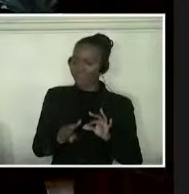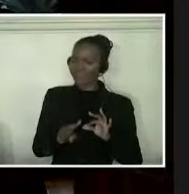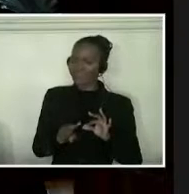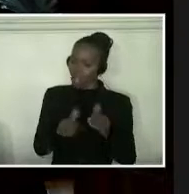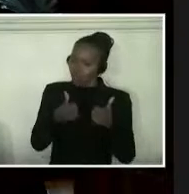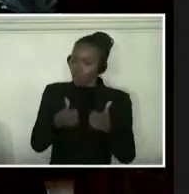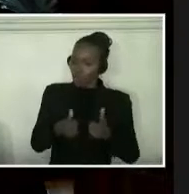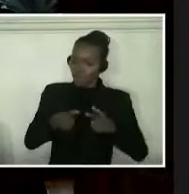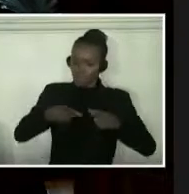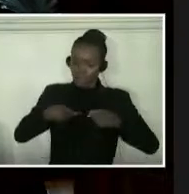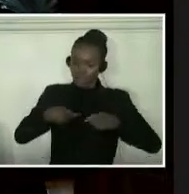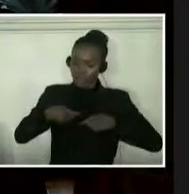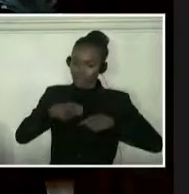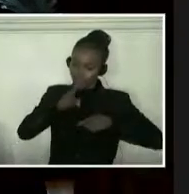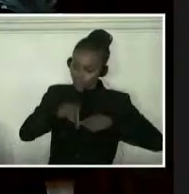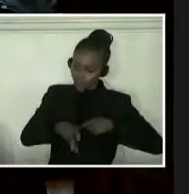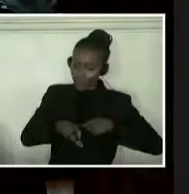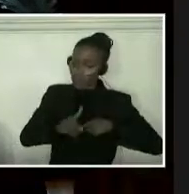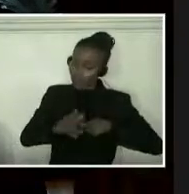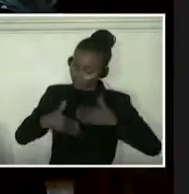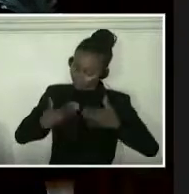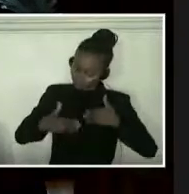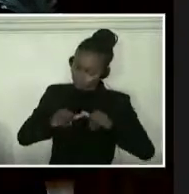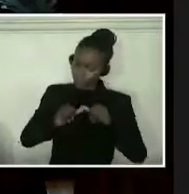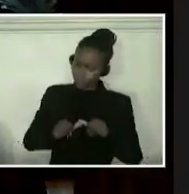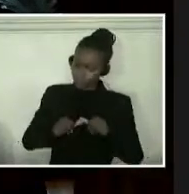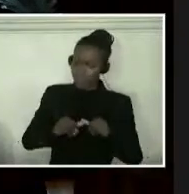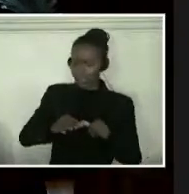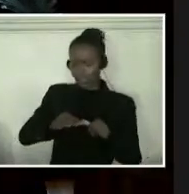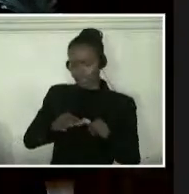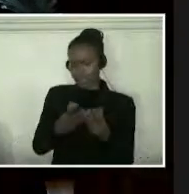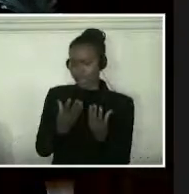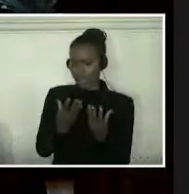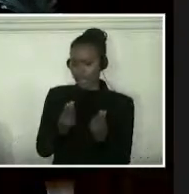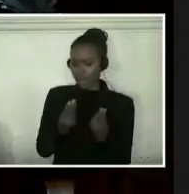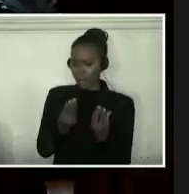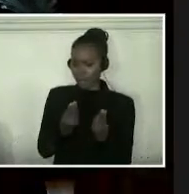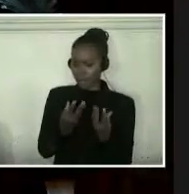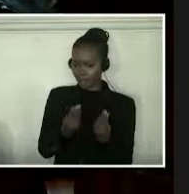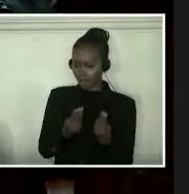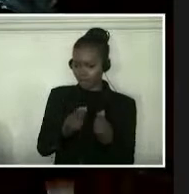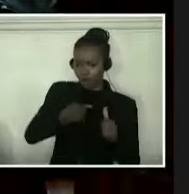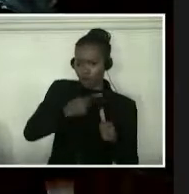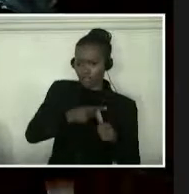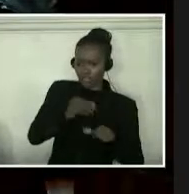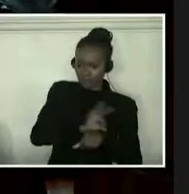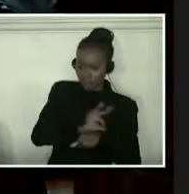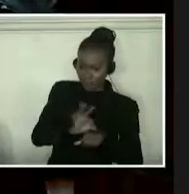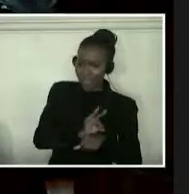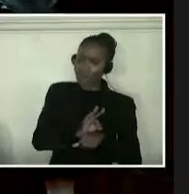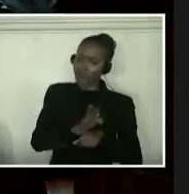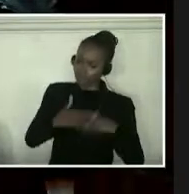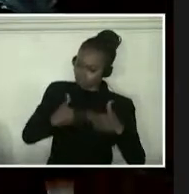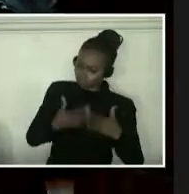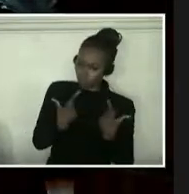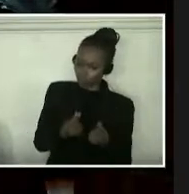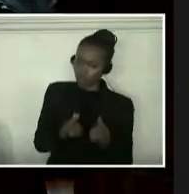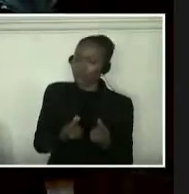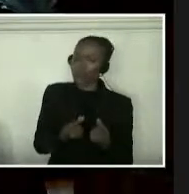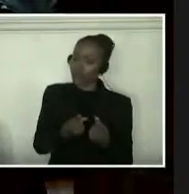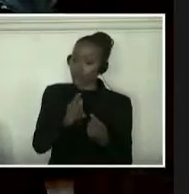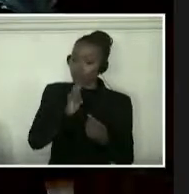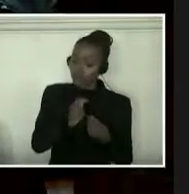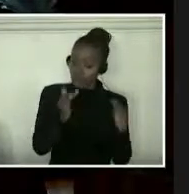we are continuing to implement a number of audit improvement plans we have developed a detailed improvement plan as well as a standard